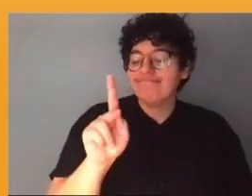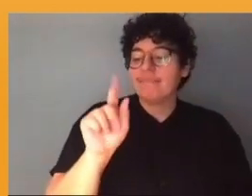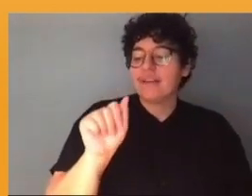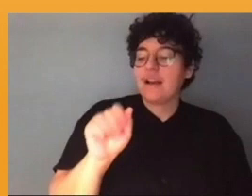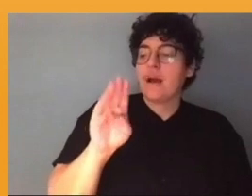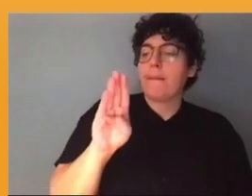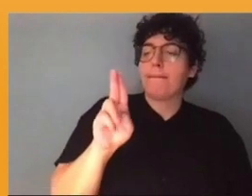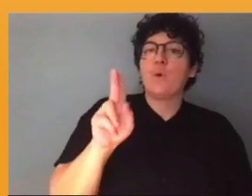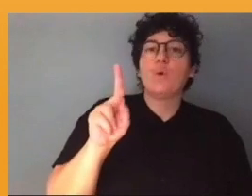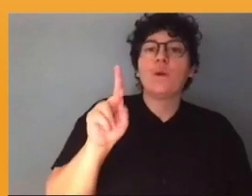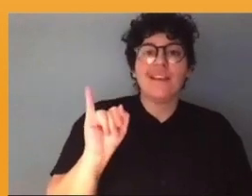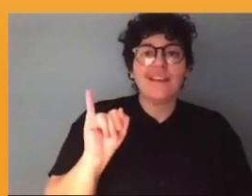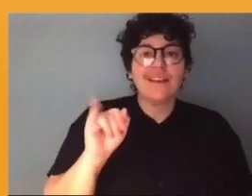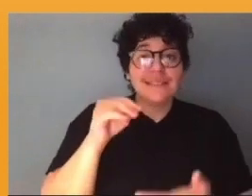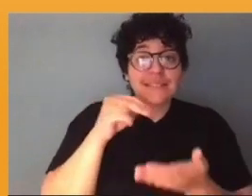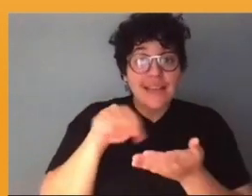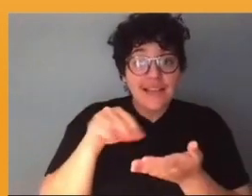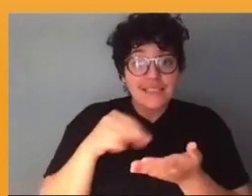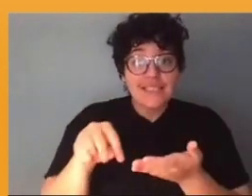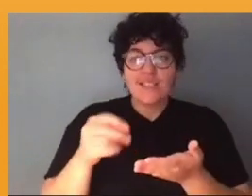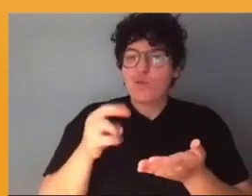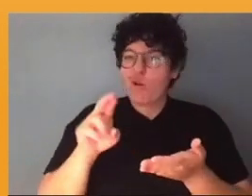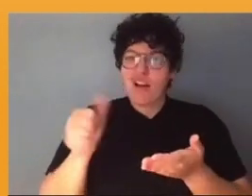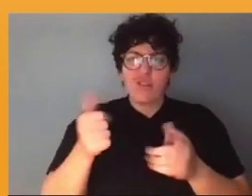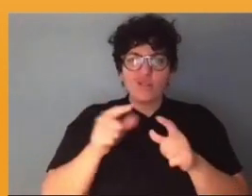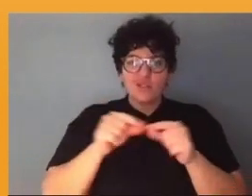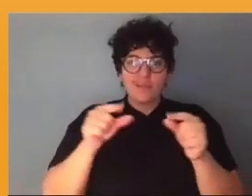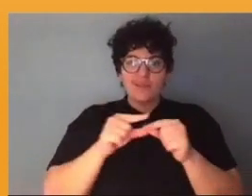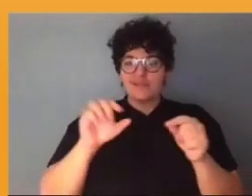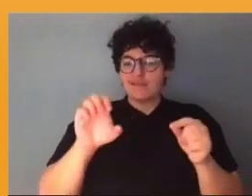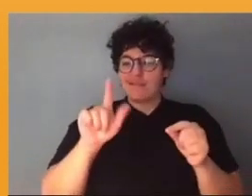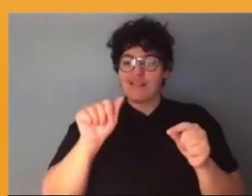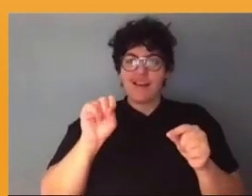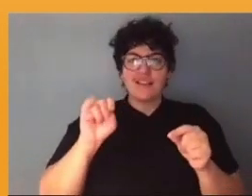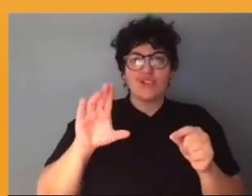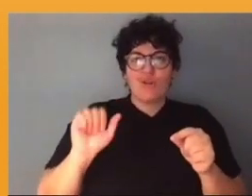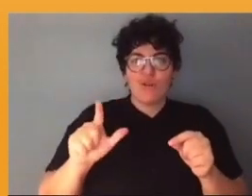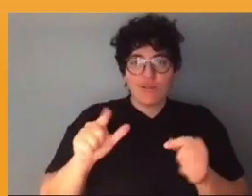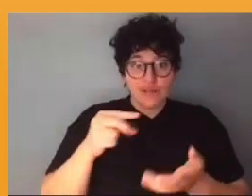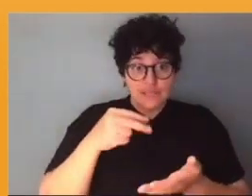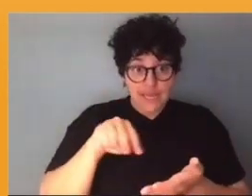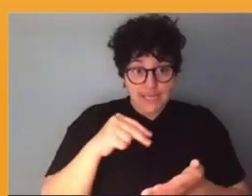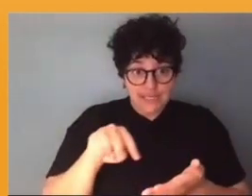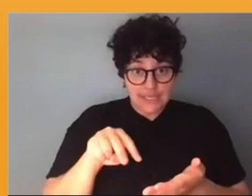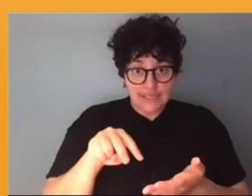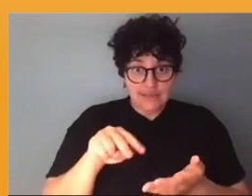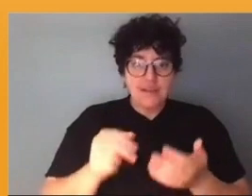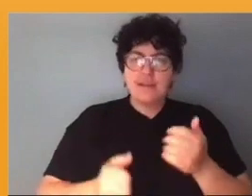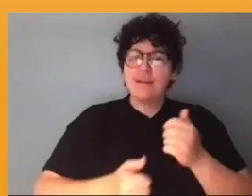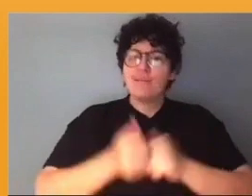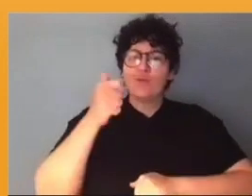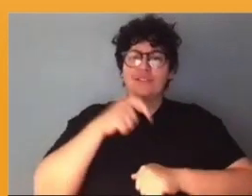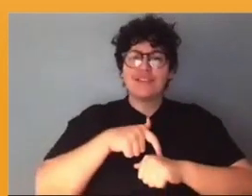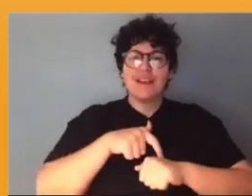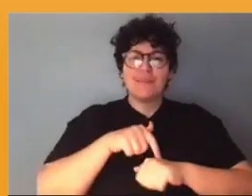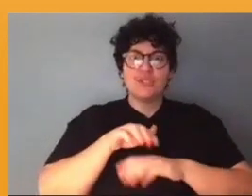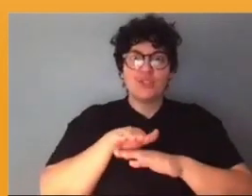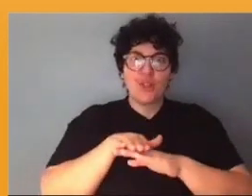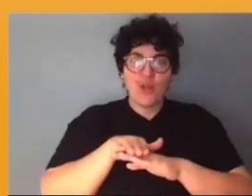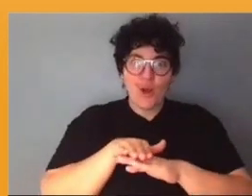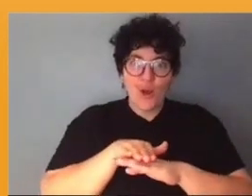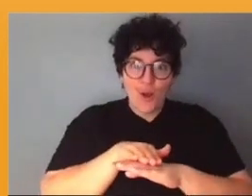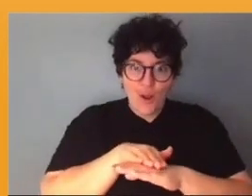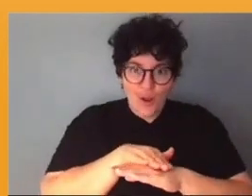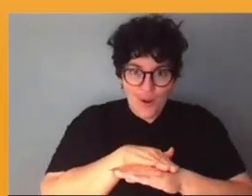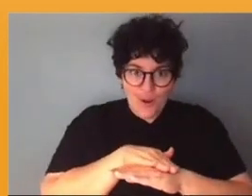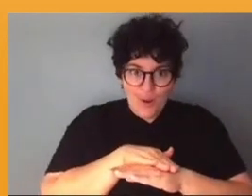dances that we do, you know, most of the time it's very slow and